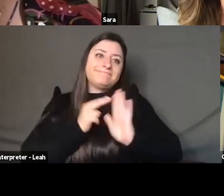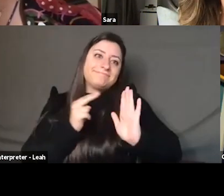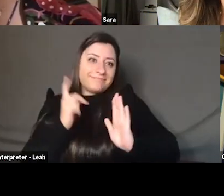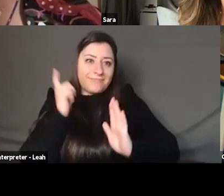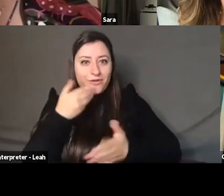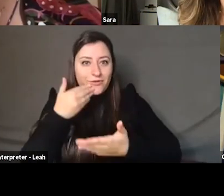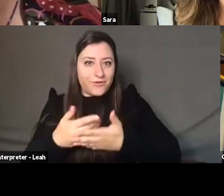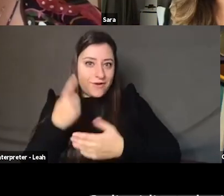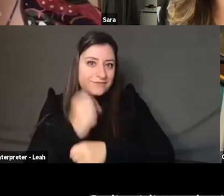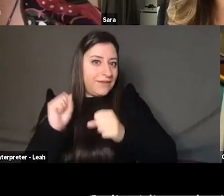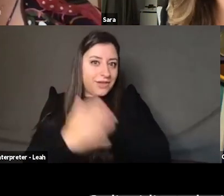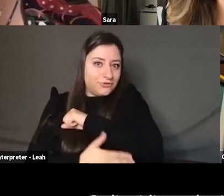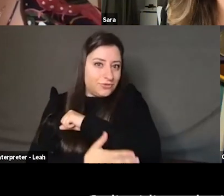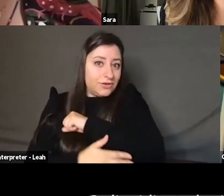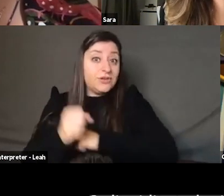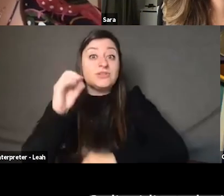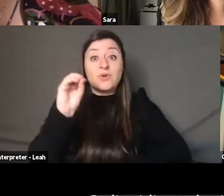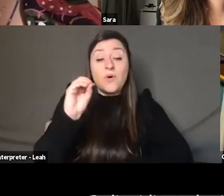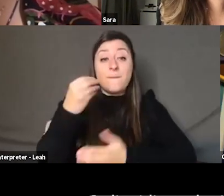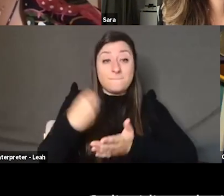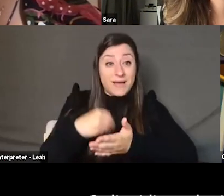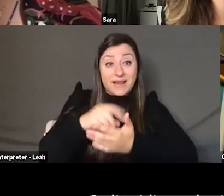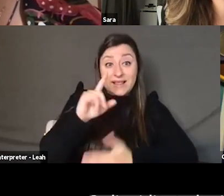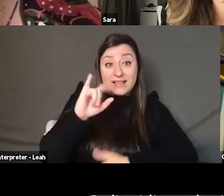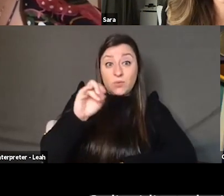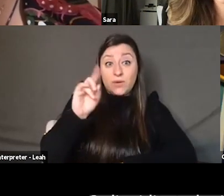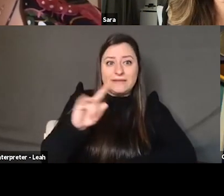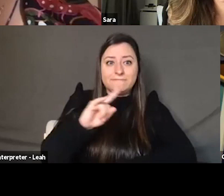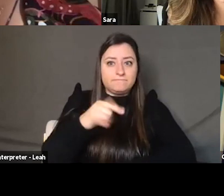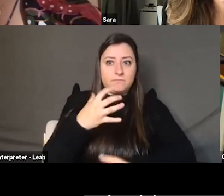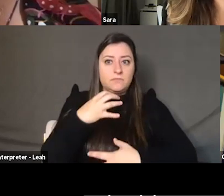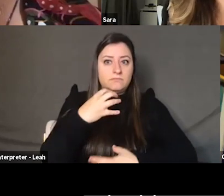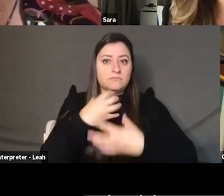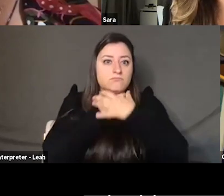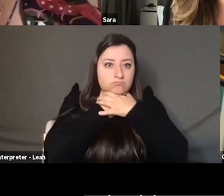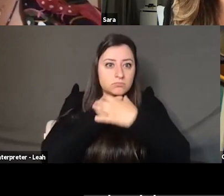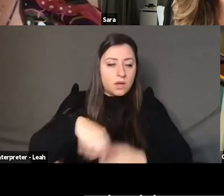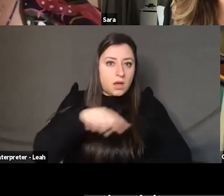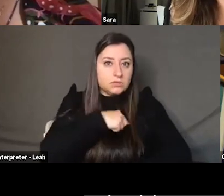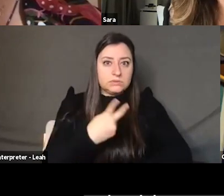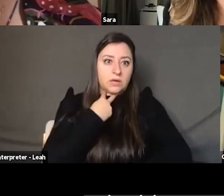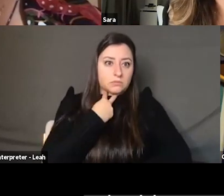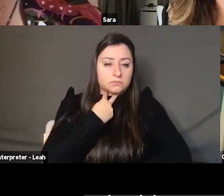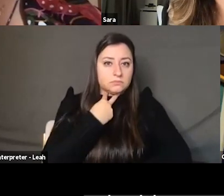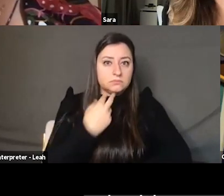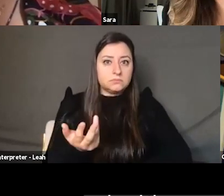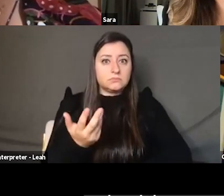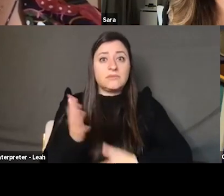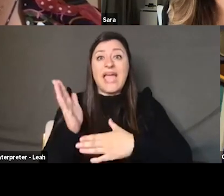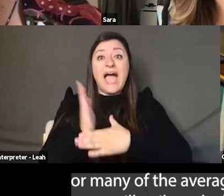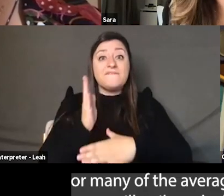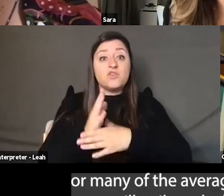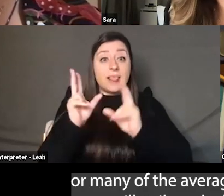country. So liquidity today is suffocating us. And the average Lebanese